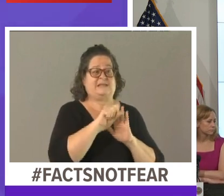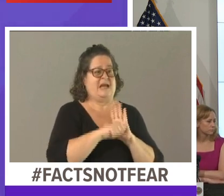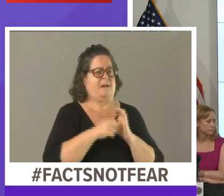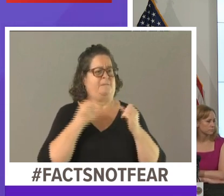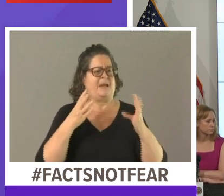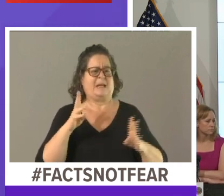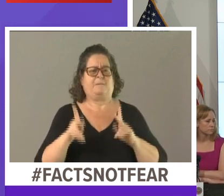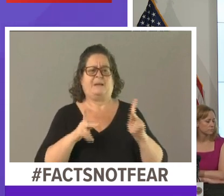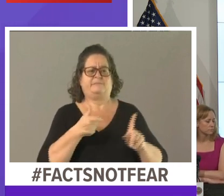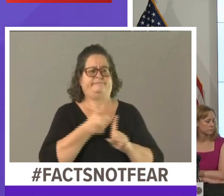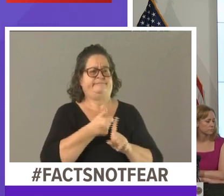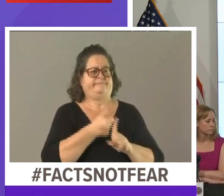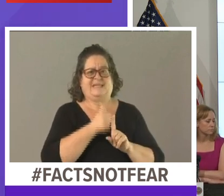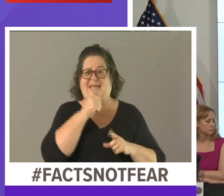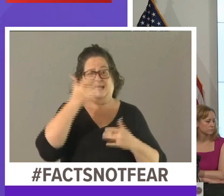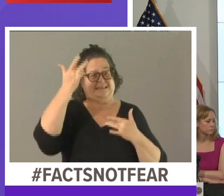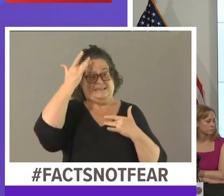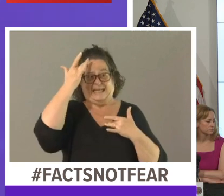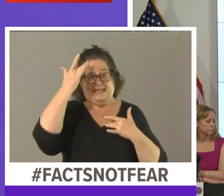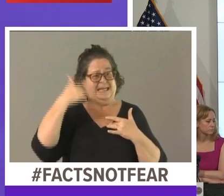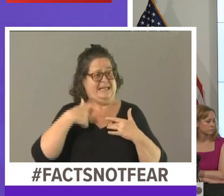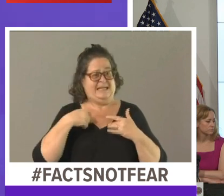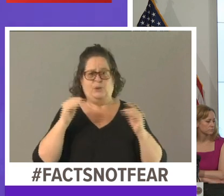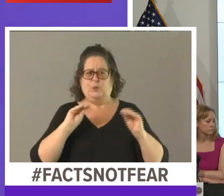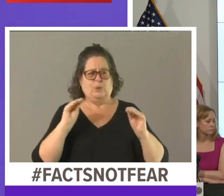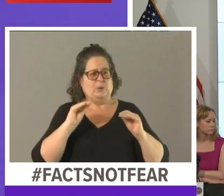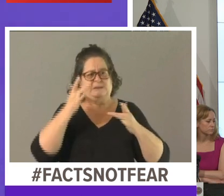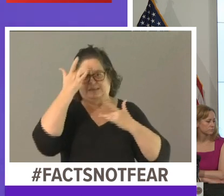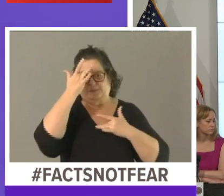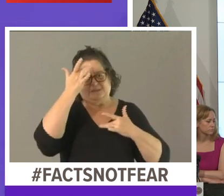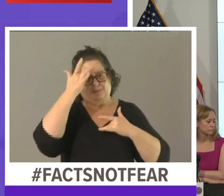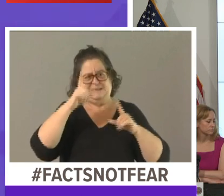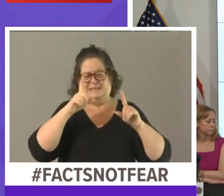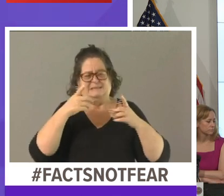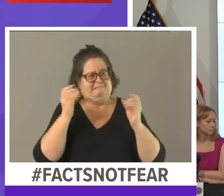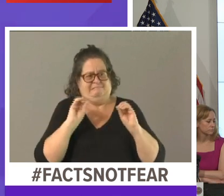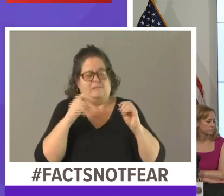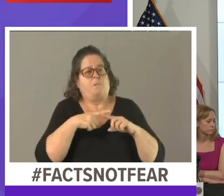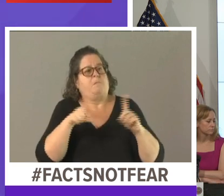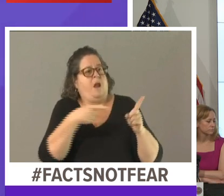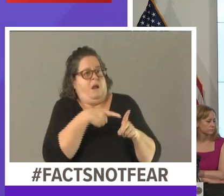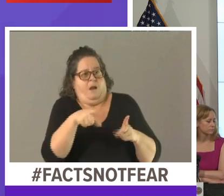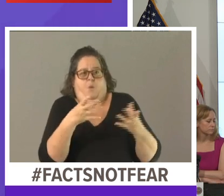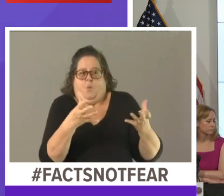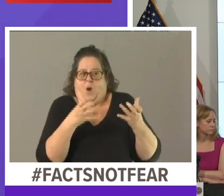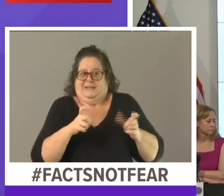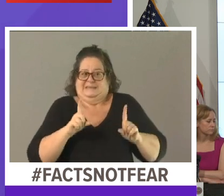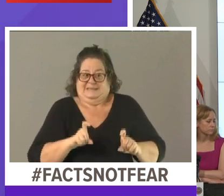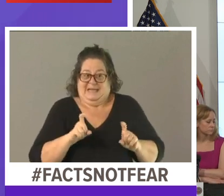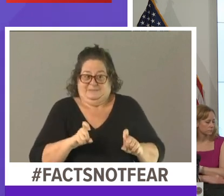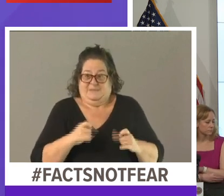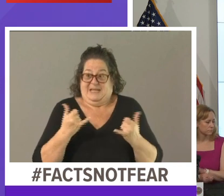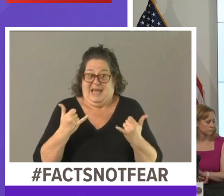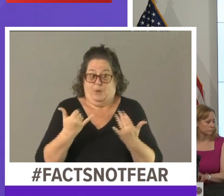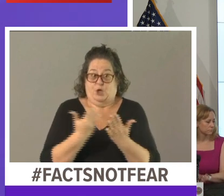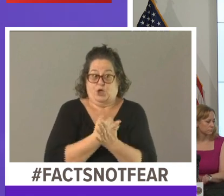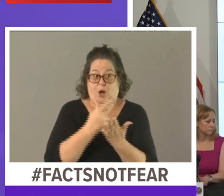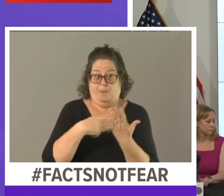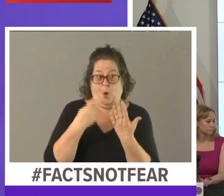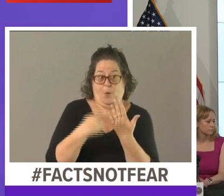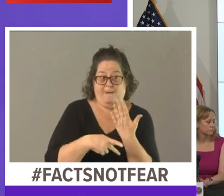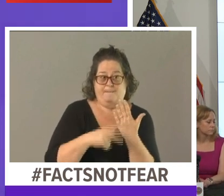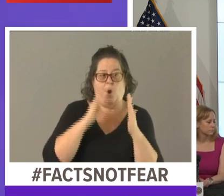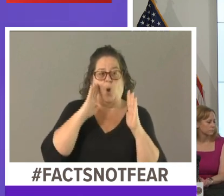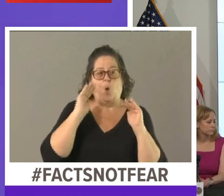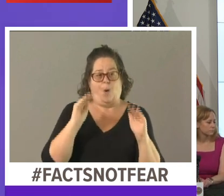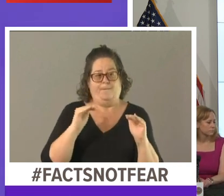are not sick or symptomatic who want a test. Doing this should allow us to bring the positivity